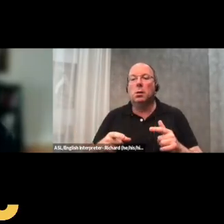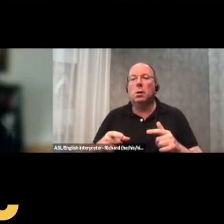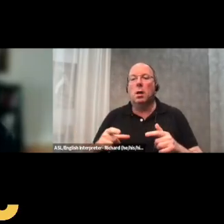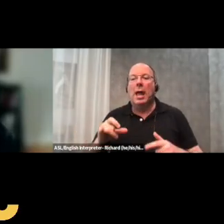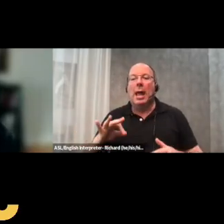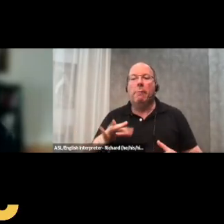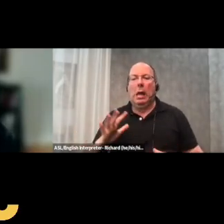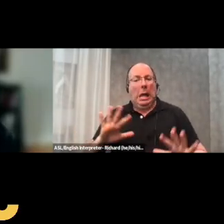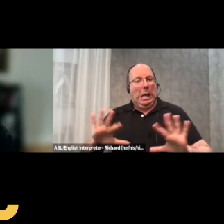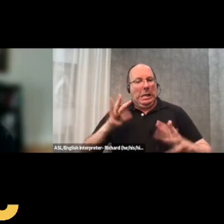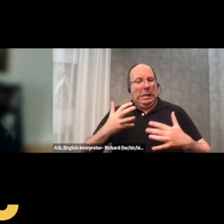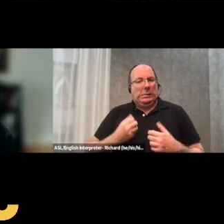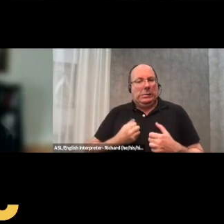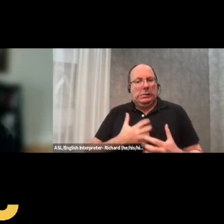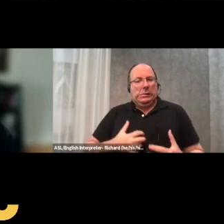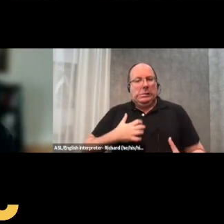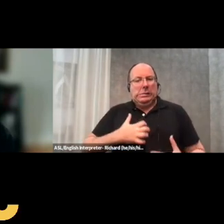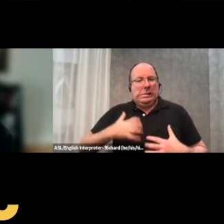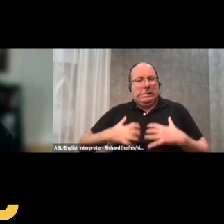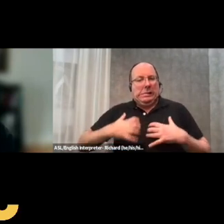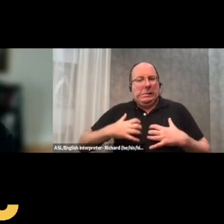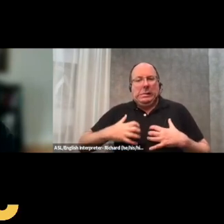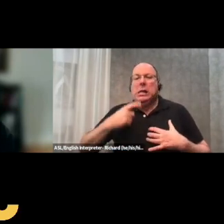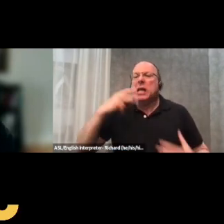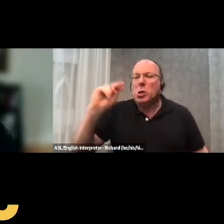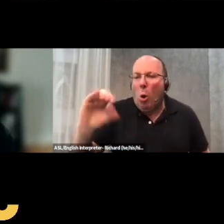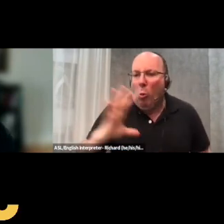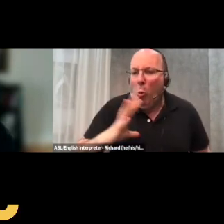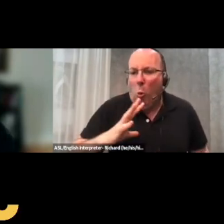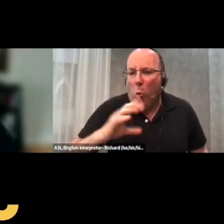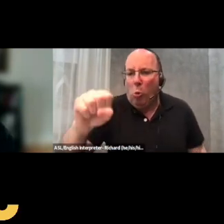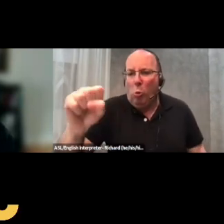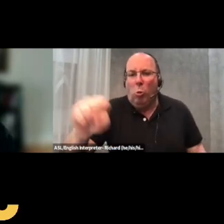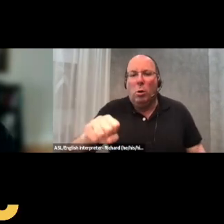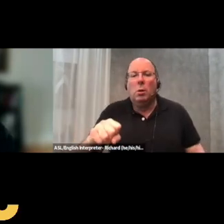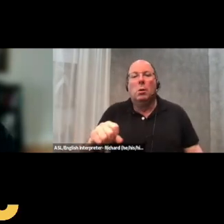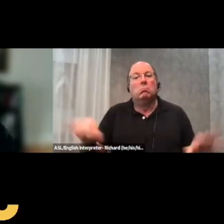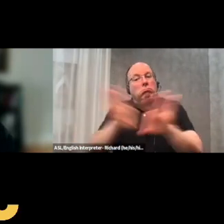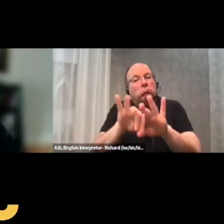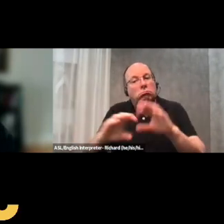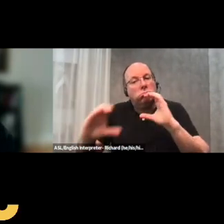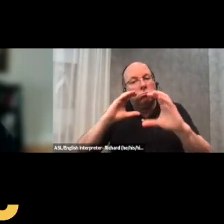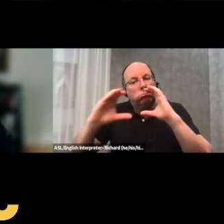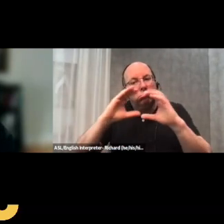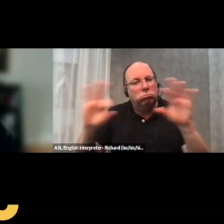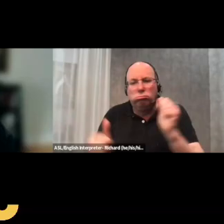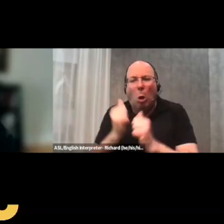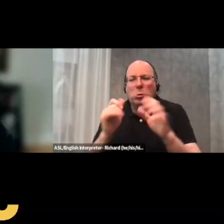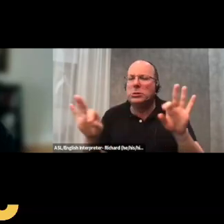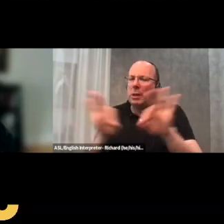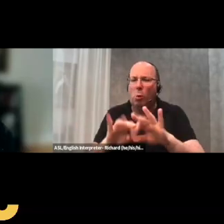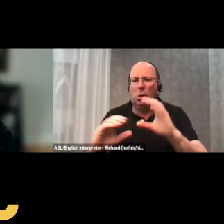seriously uncomfortable with. It is okay to say no outright. And communication is what's most important